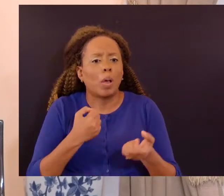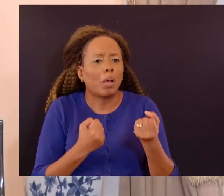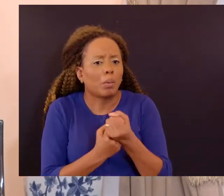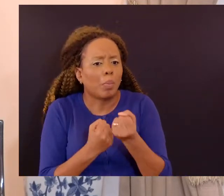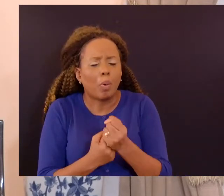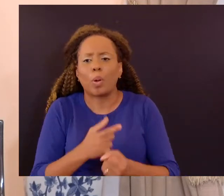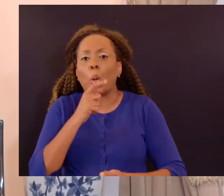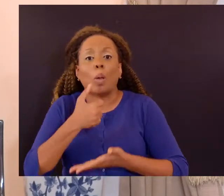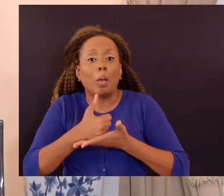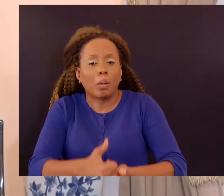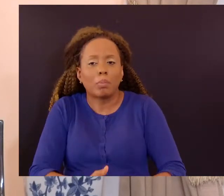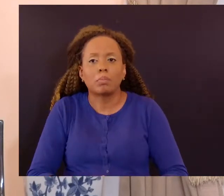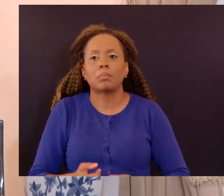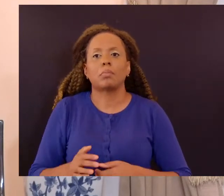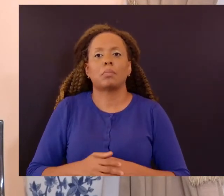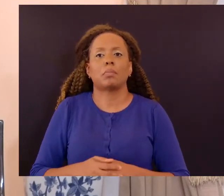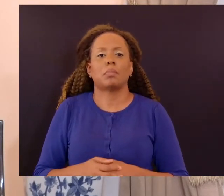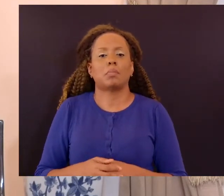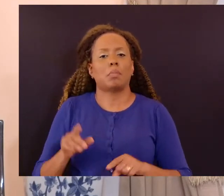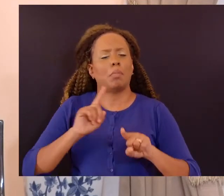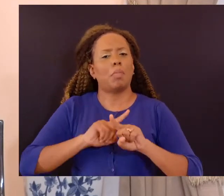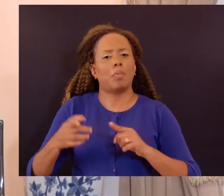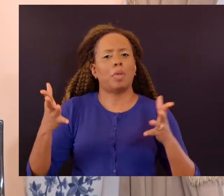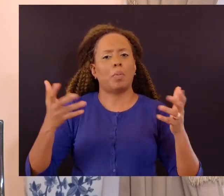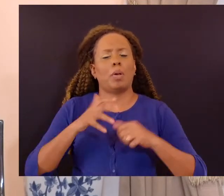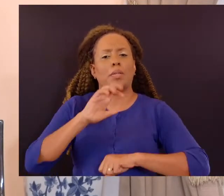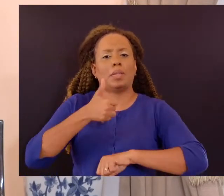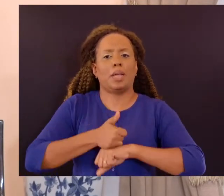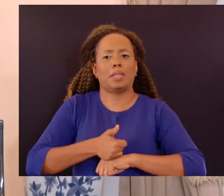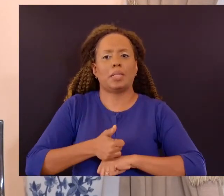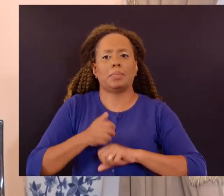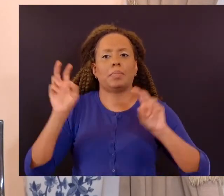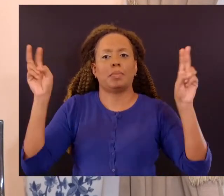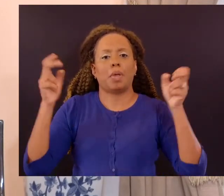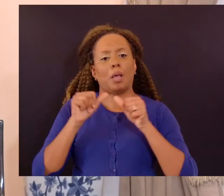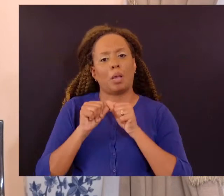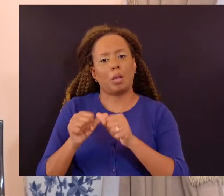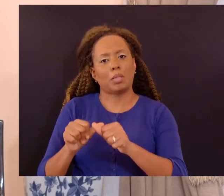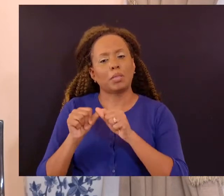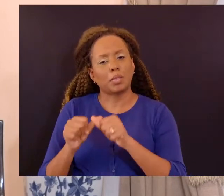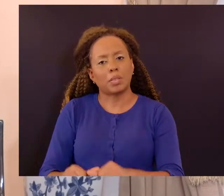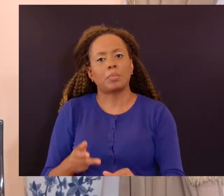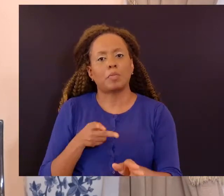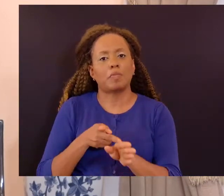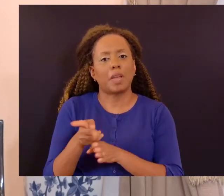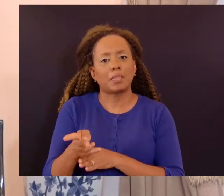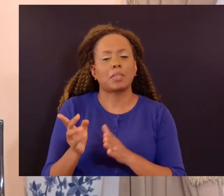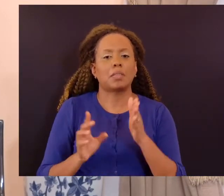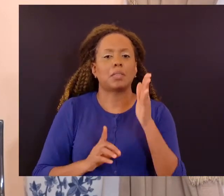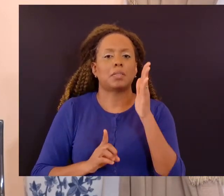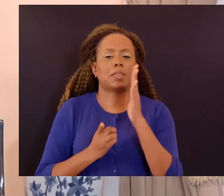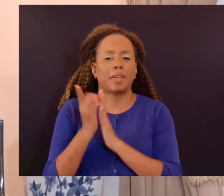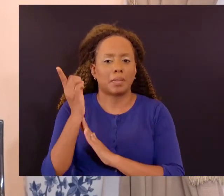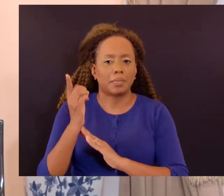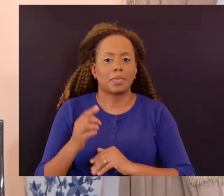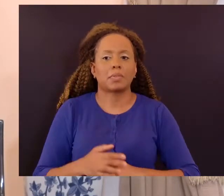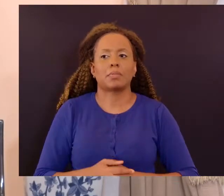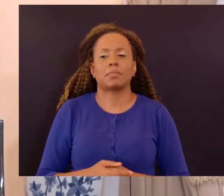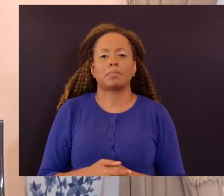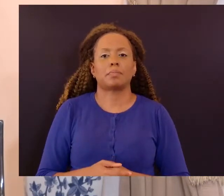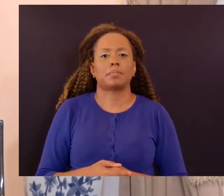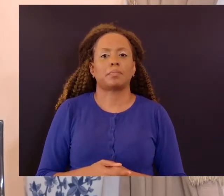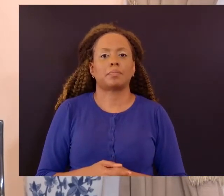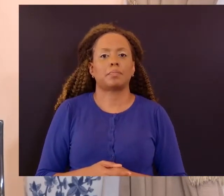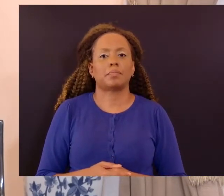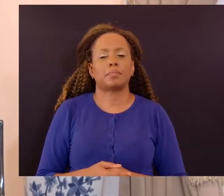greater emphasis on continuing professional development, making sure that this is not about a finger pointing and saying teachers aren't doing what they're